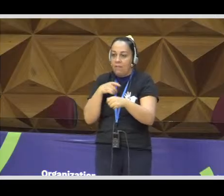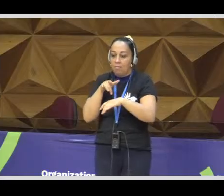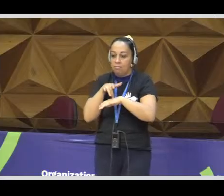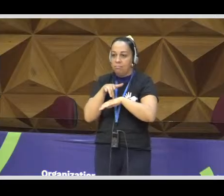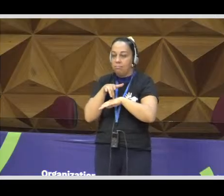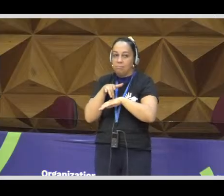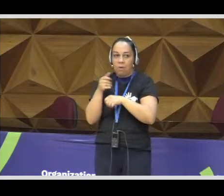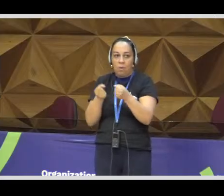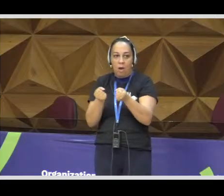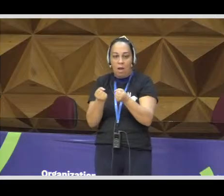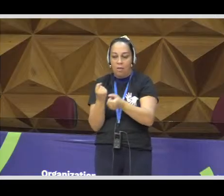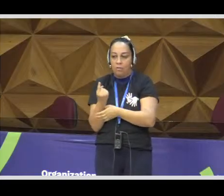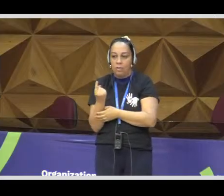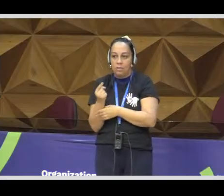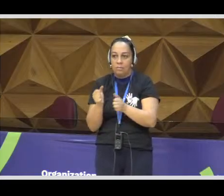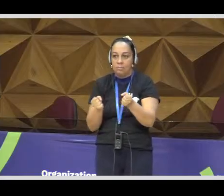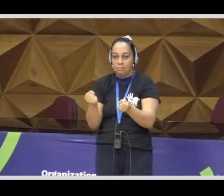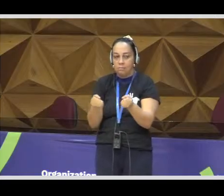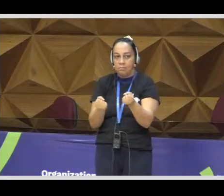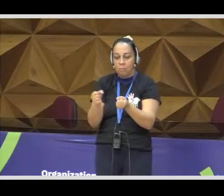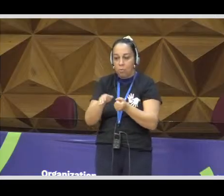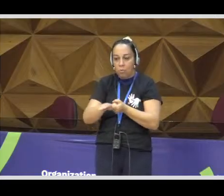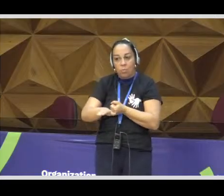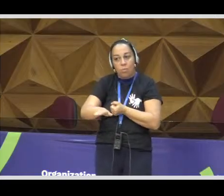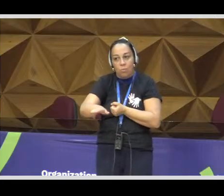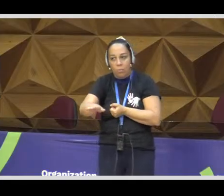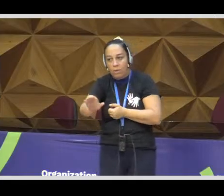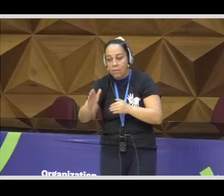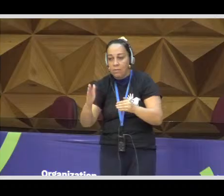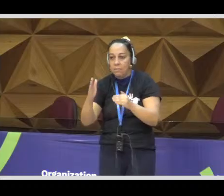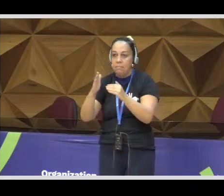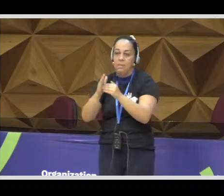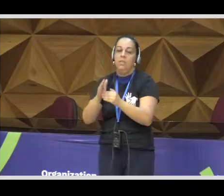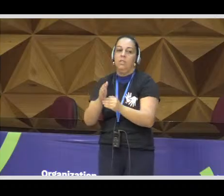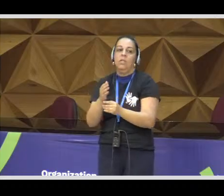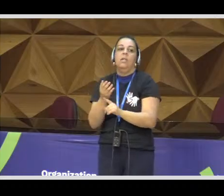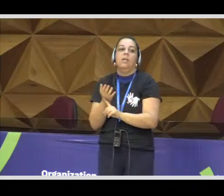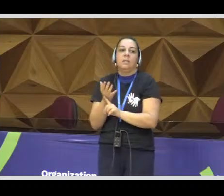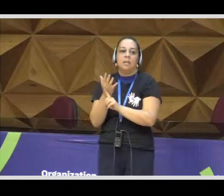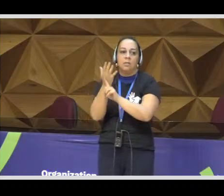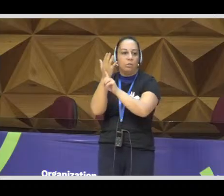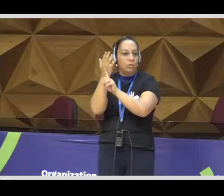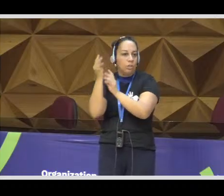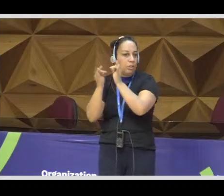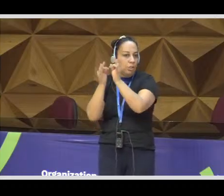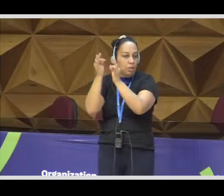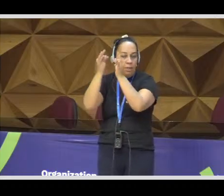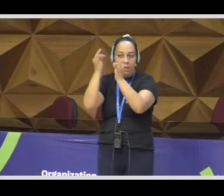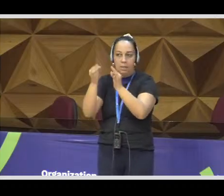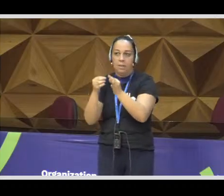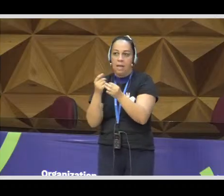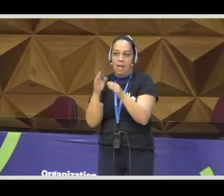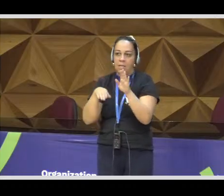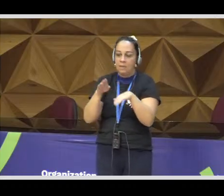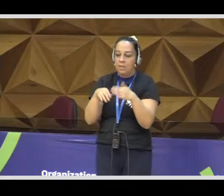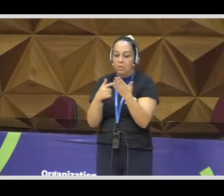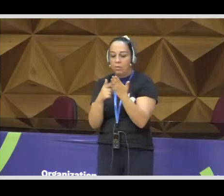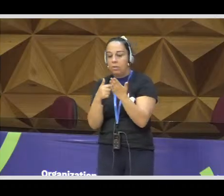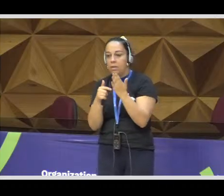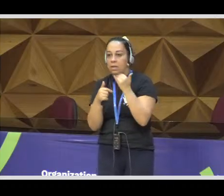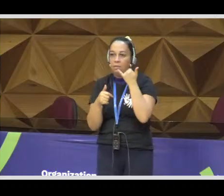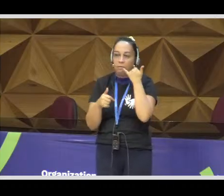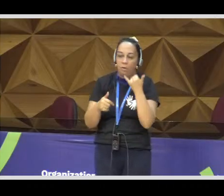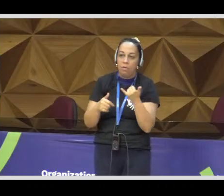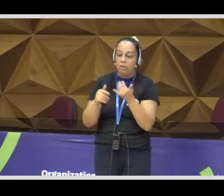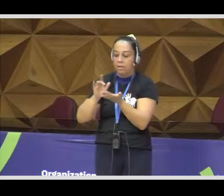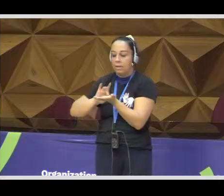quite limited access to technology. Maybe you've got your phone or a tablet, or maybe on a plane, you've got the seatback display, but